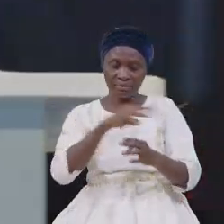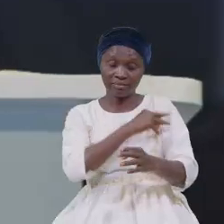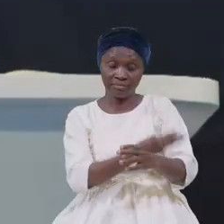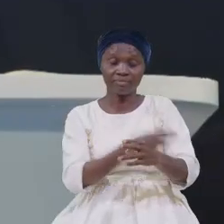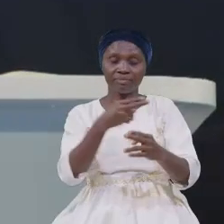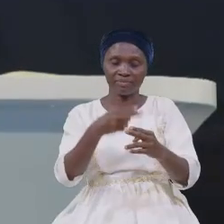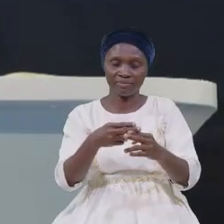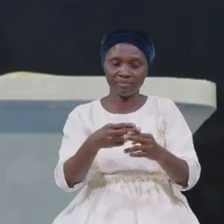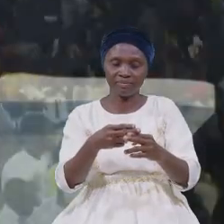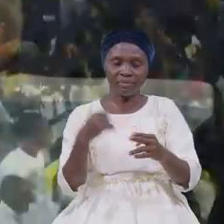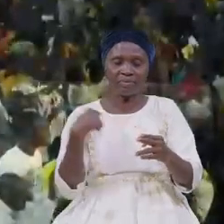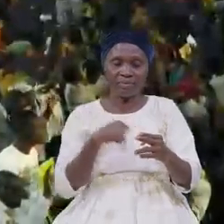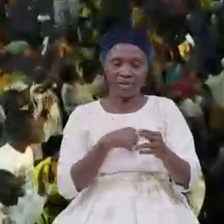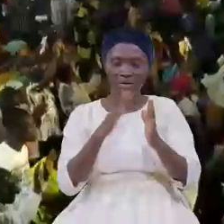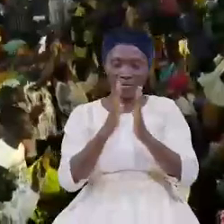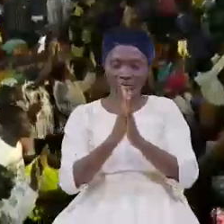we pray.